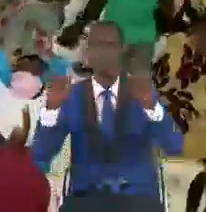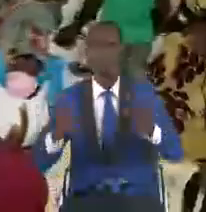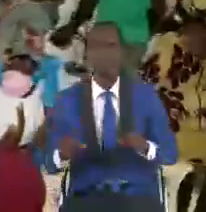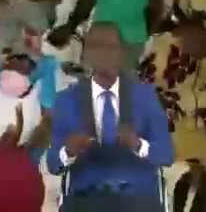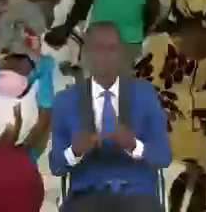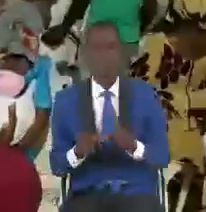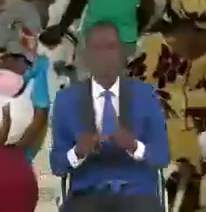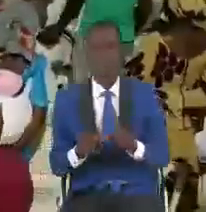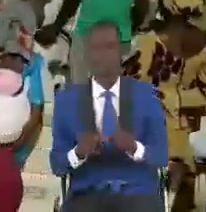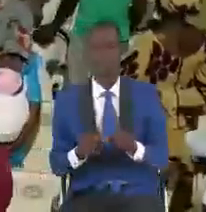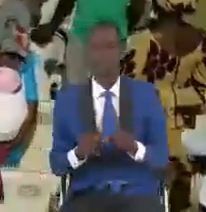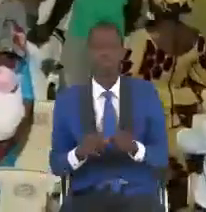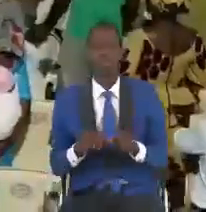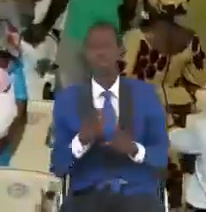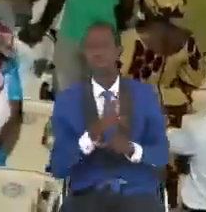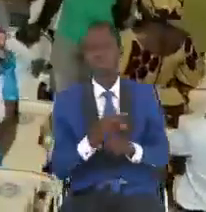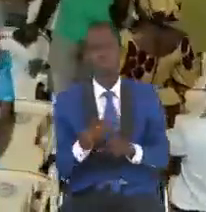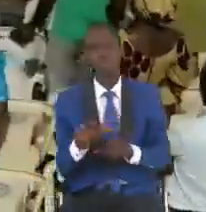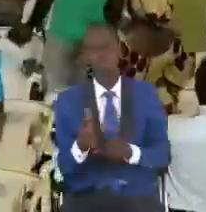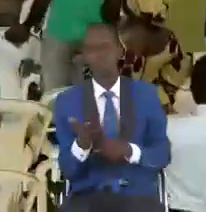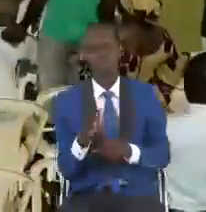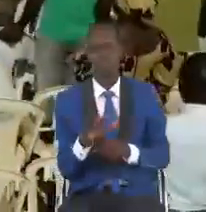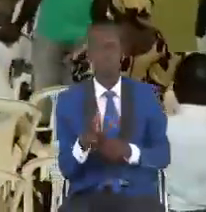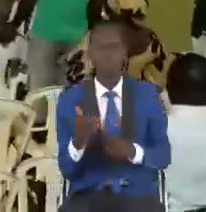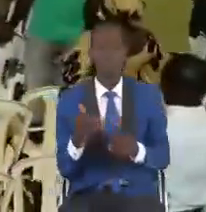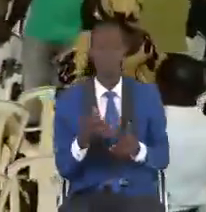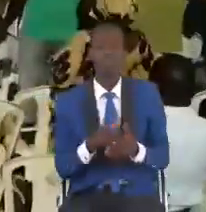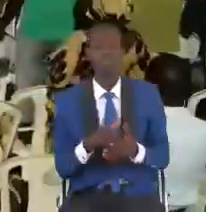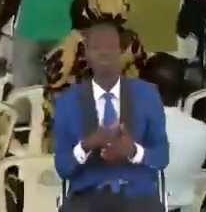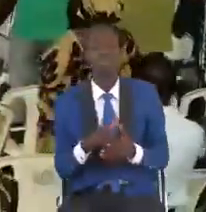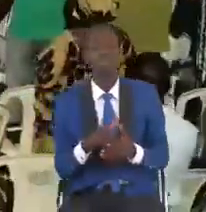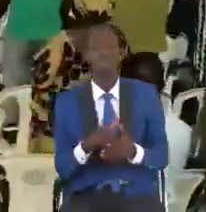No compromise again.